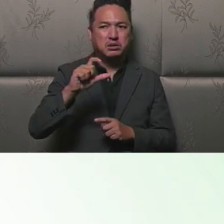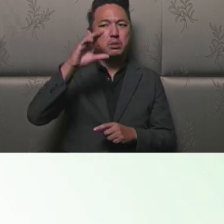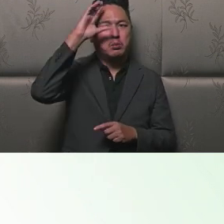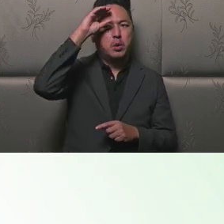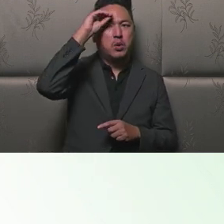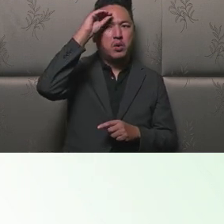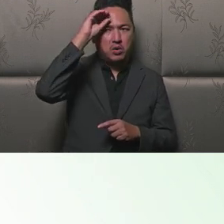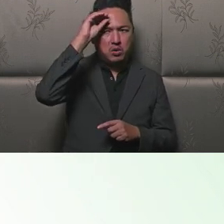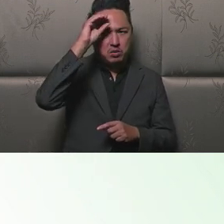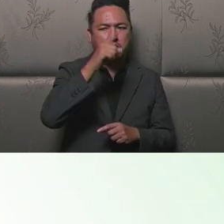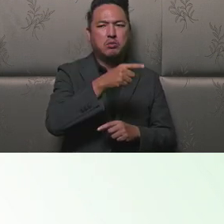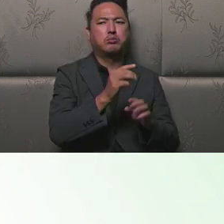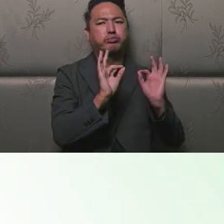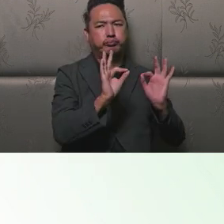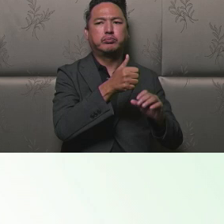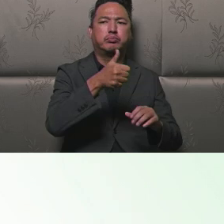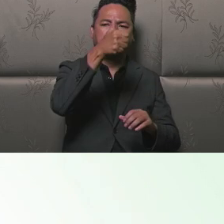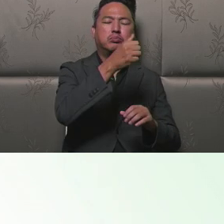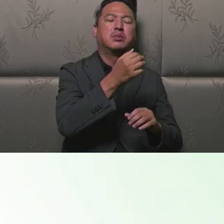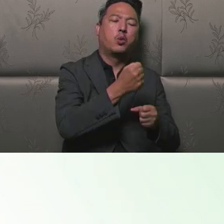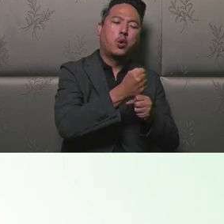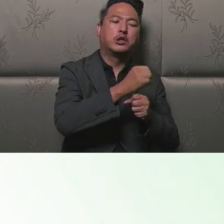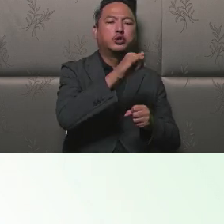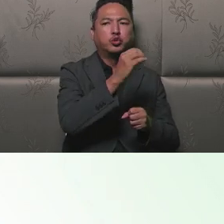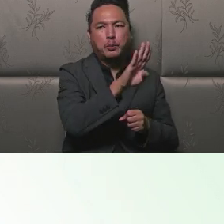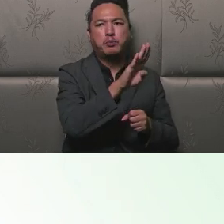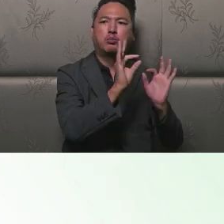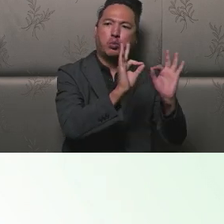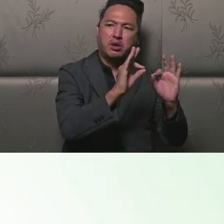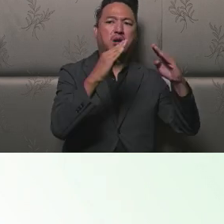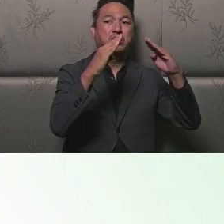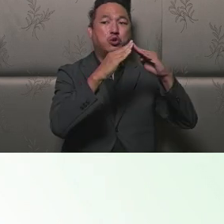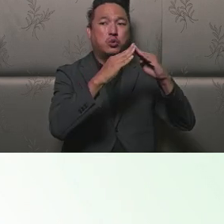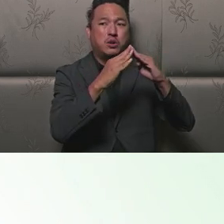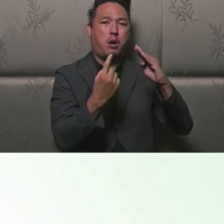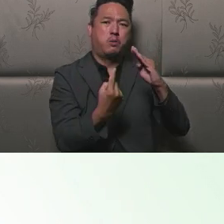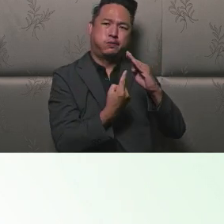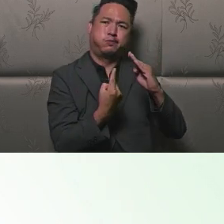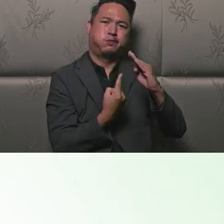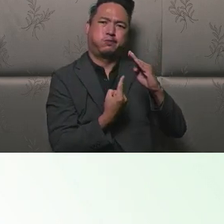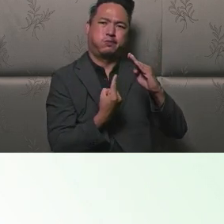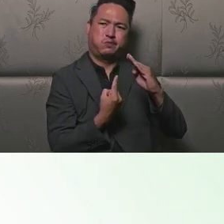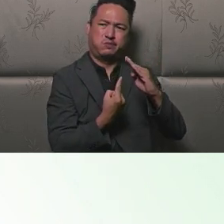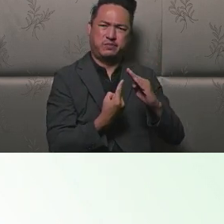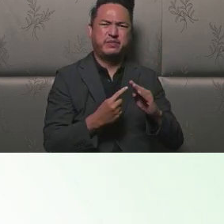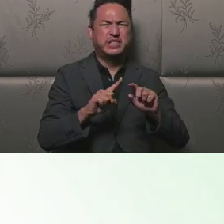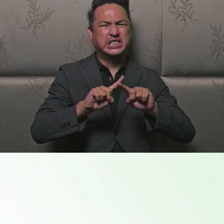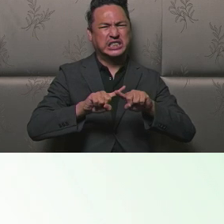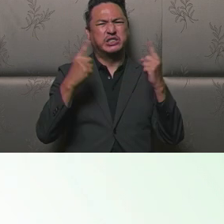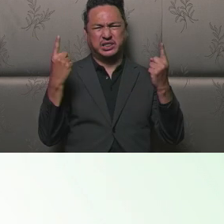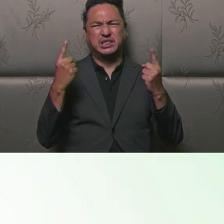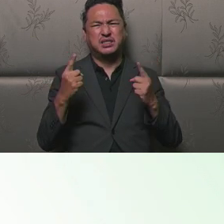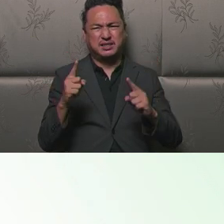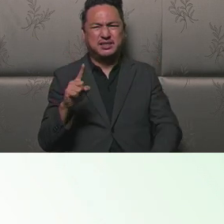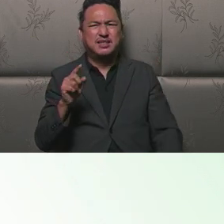among the people from Myanmar that are in the camps. They're like, why get an education if I don't have the right to work? We